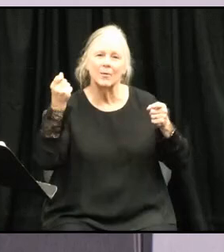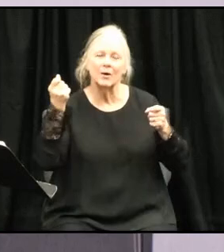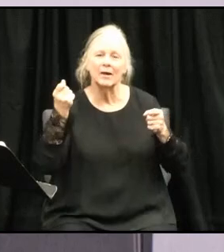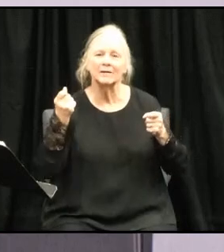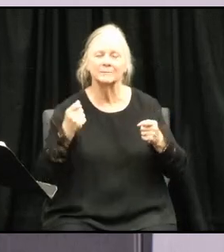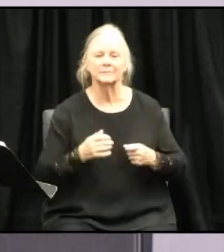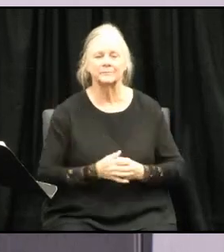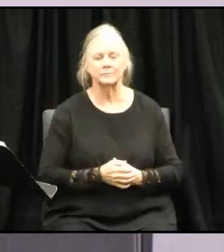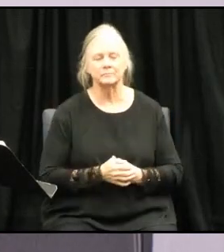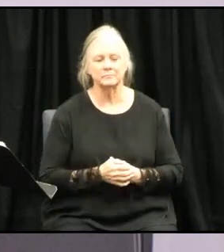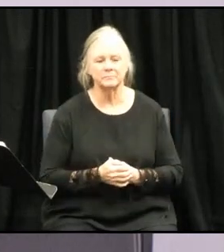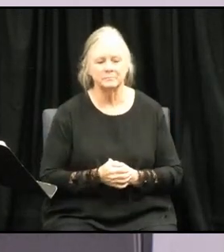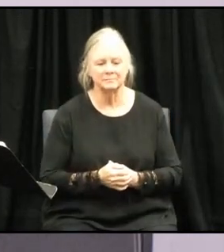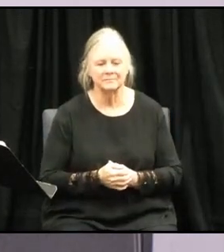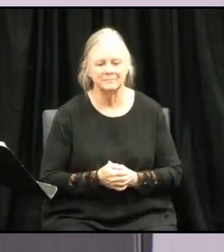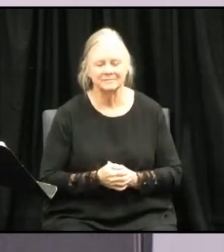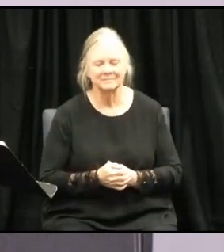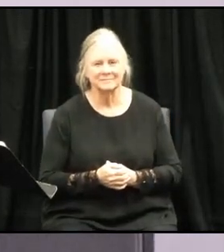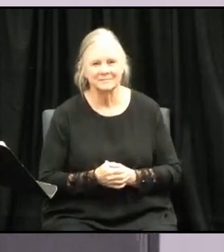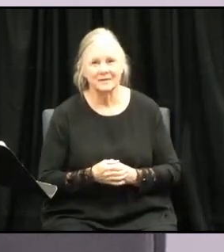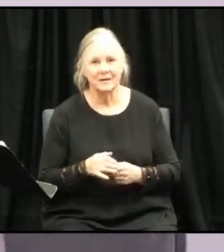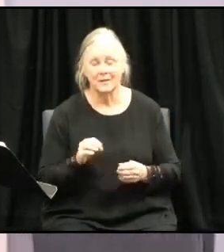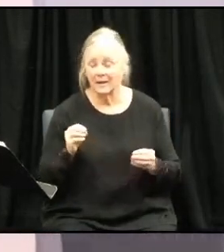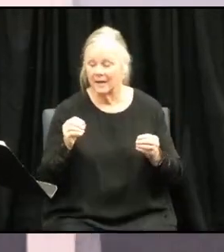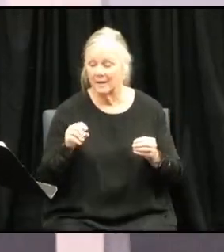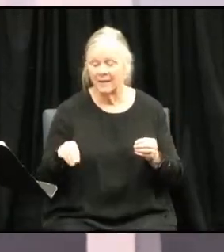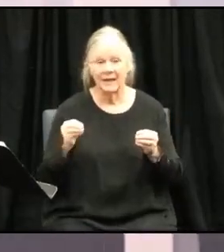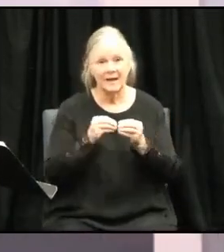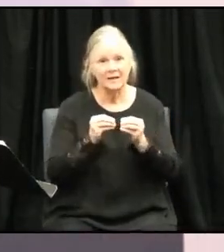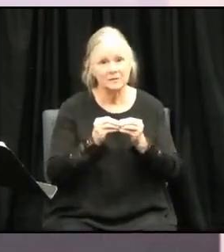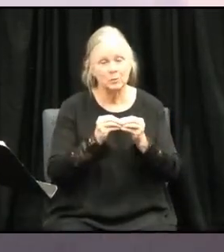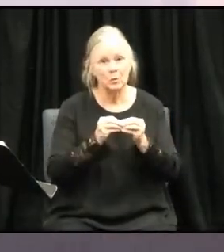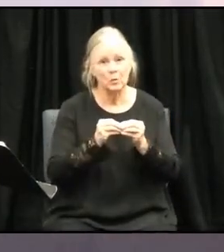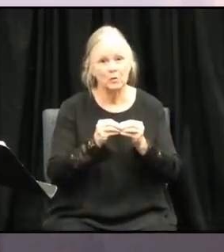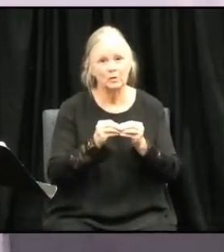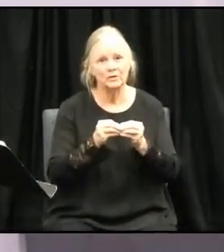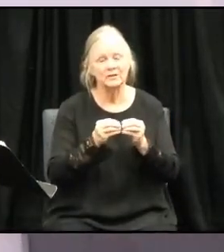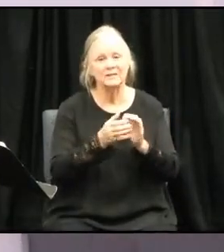And to add even more celebration to God's faithfulness,